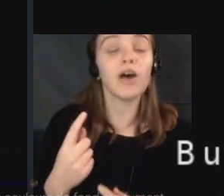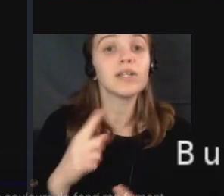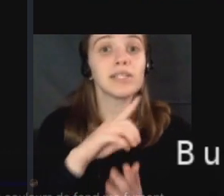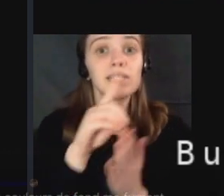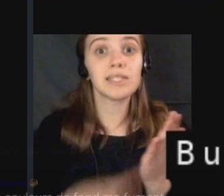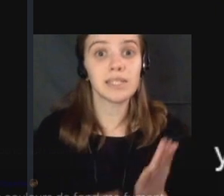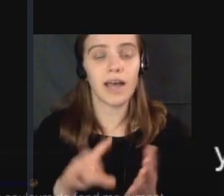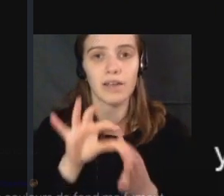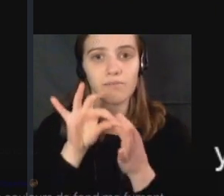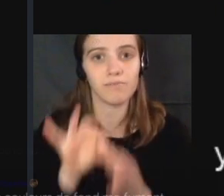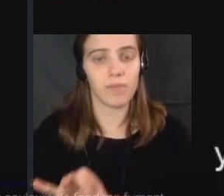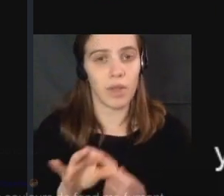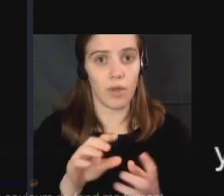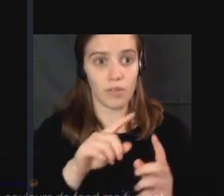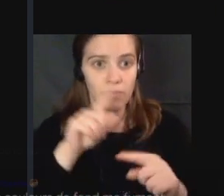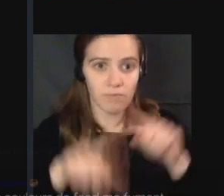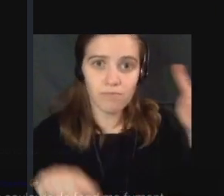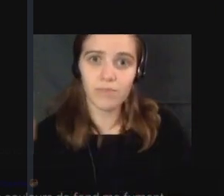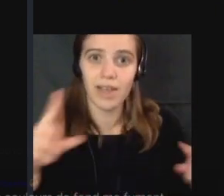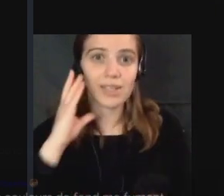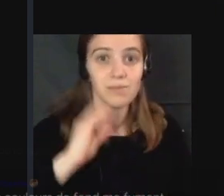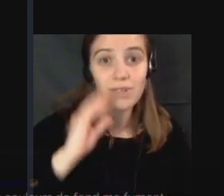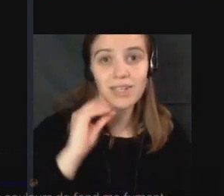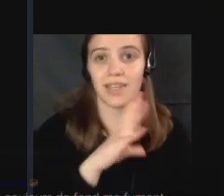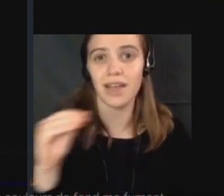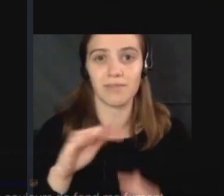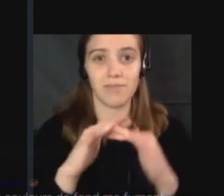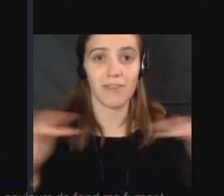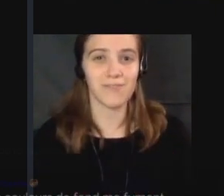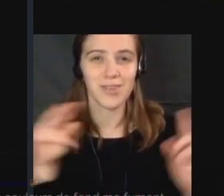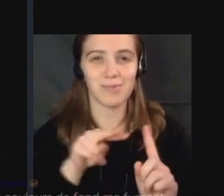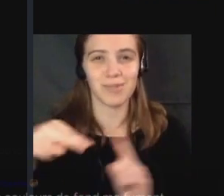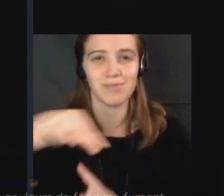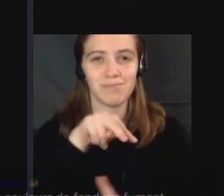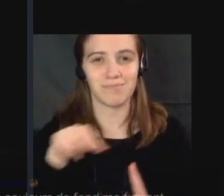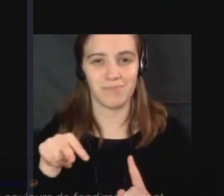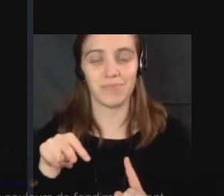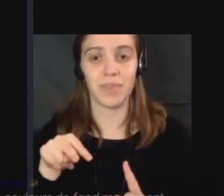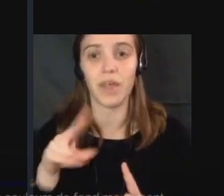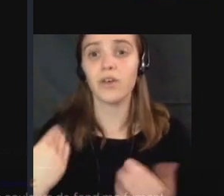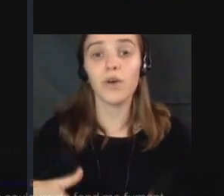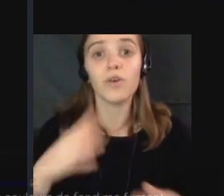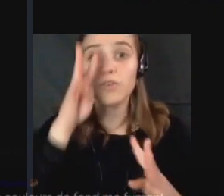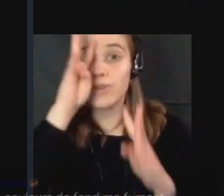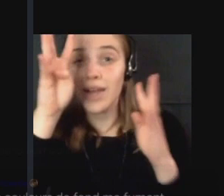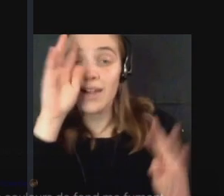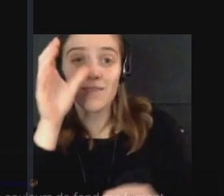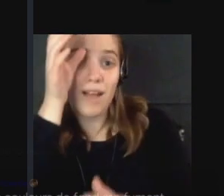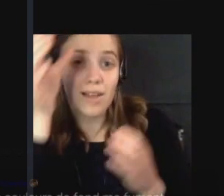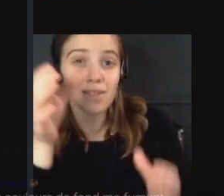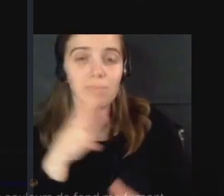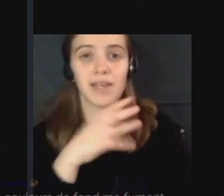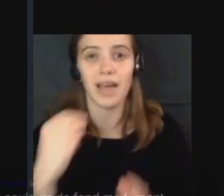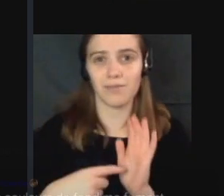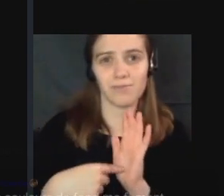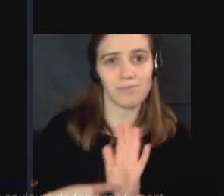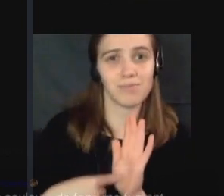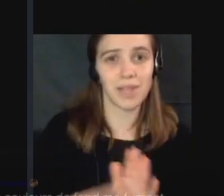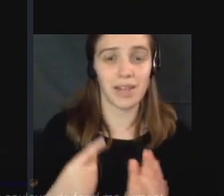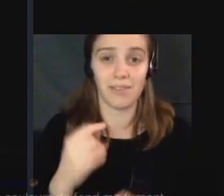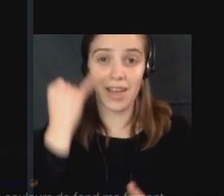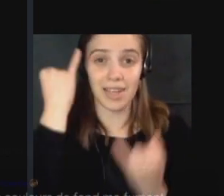varied experiences and diverse perspectives. It's about creative concepts, representative ideas, and powerful